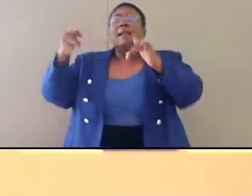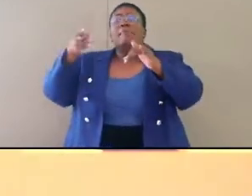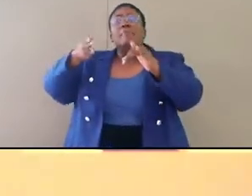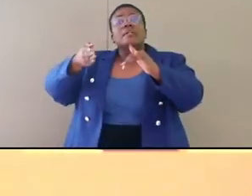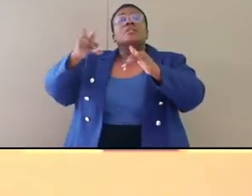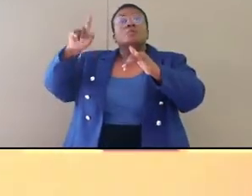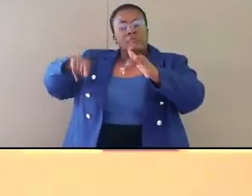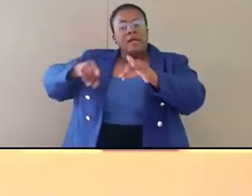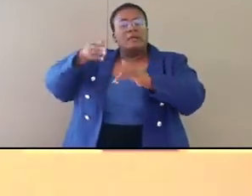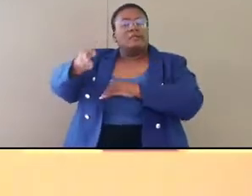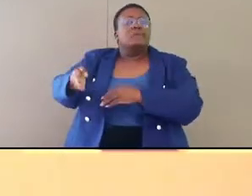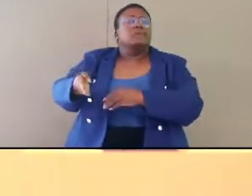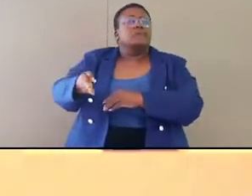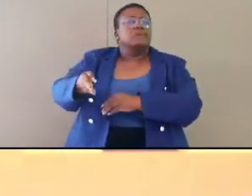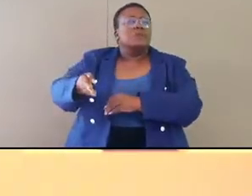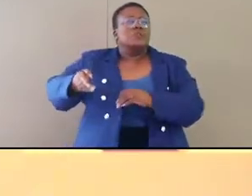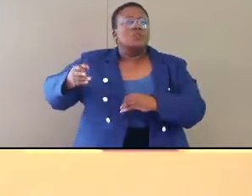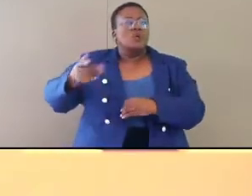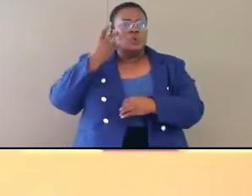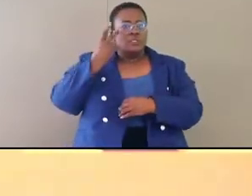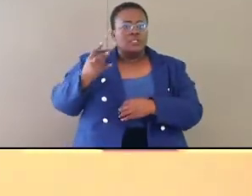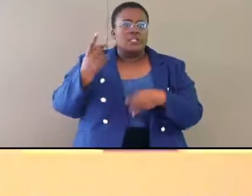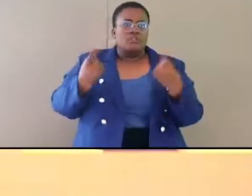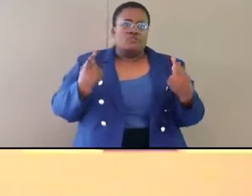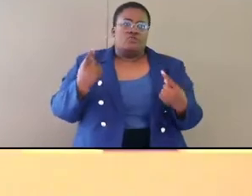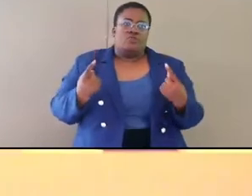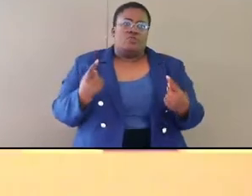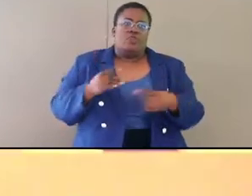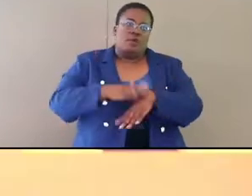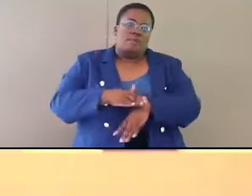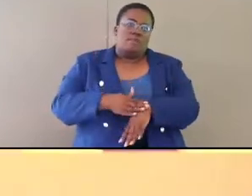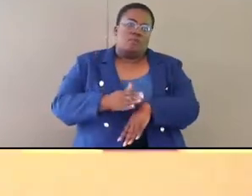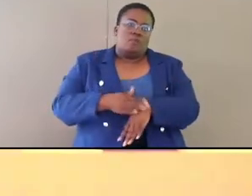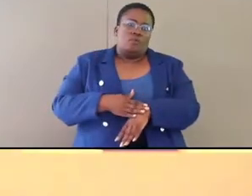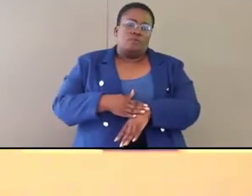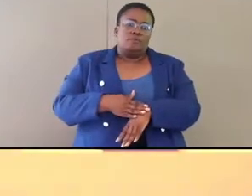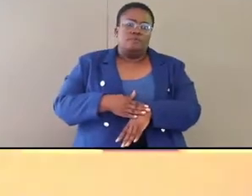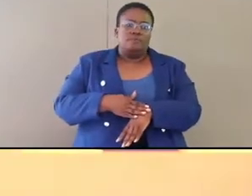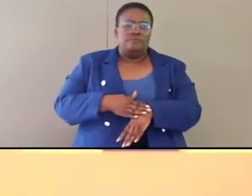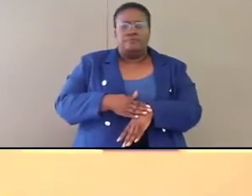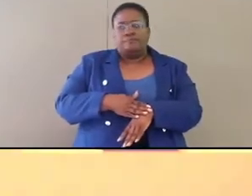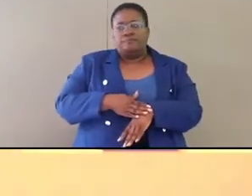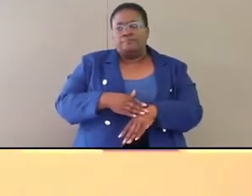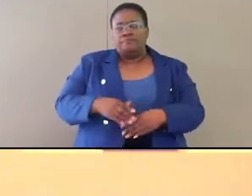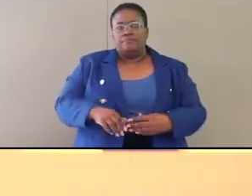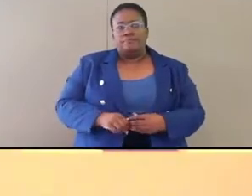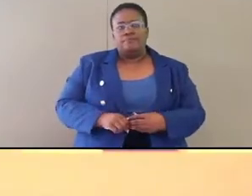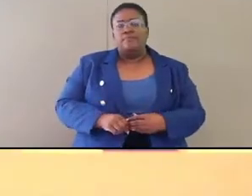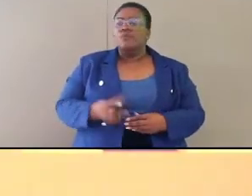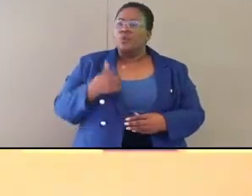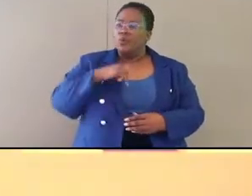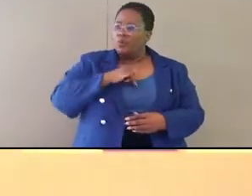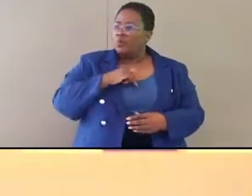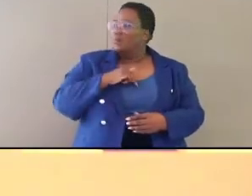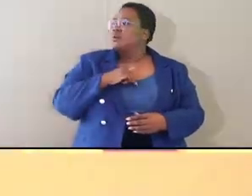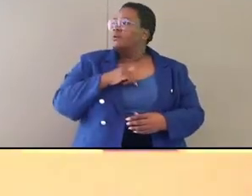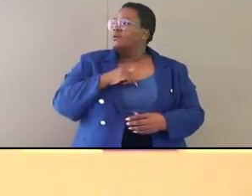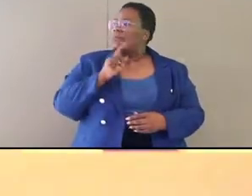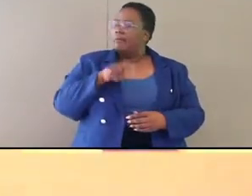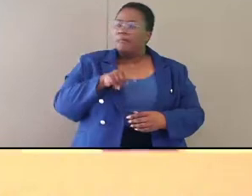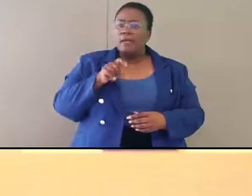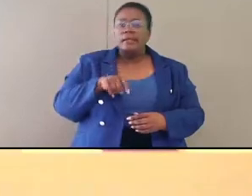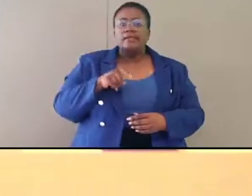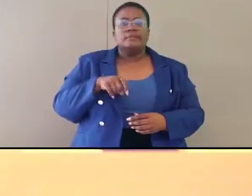have to go to cabinet so we see each other more often collectively than the officials do so we must get that to brush over